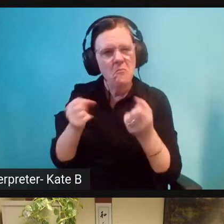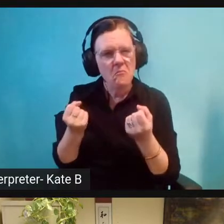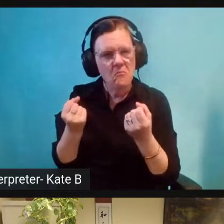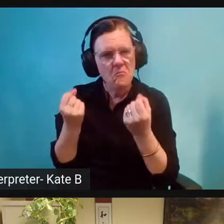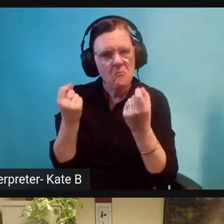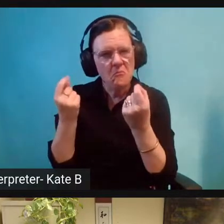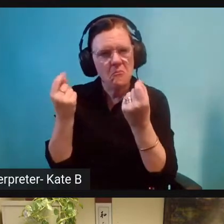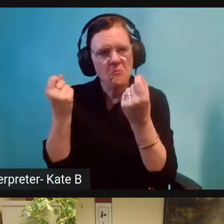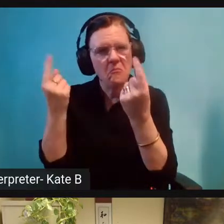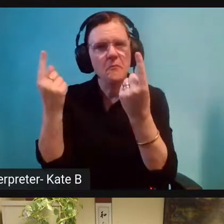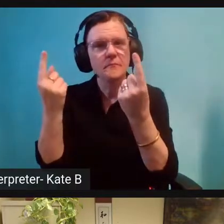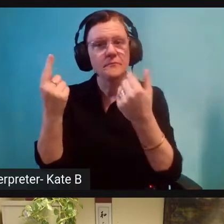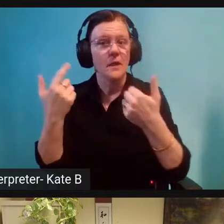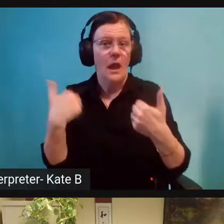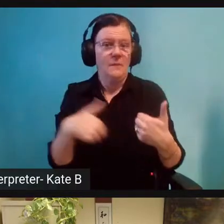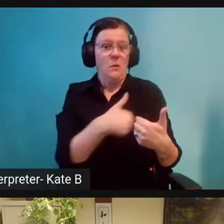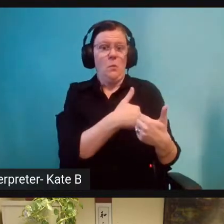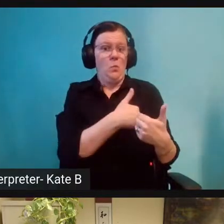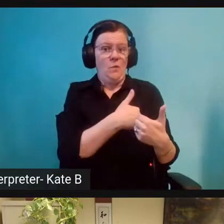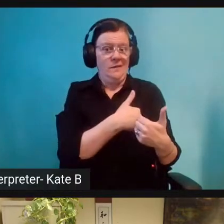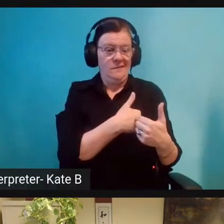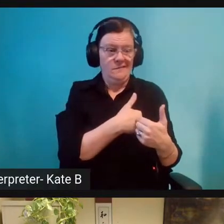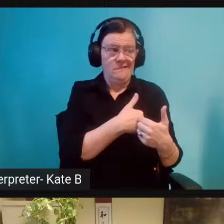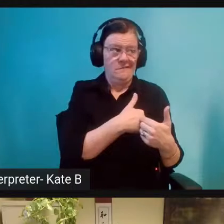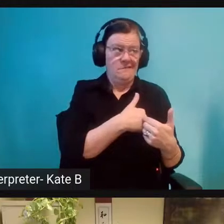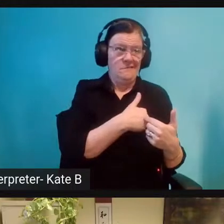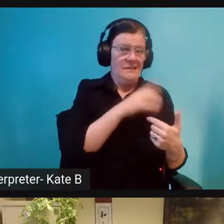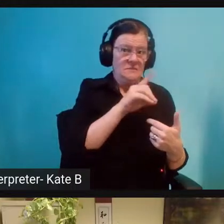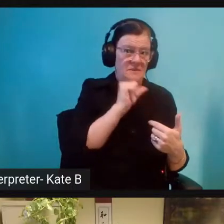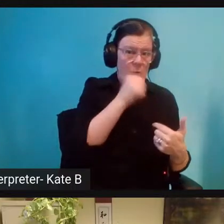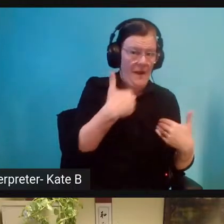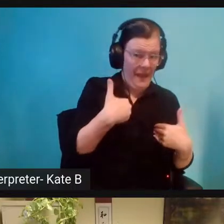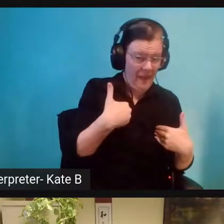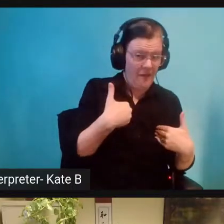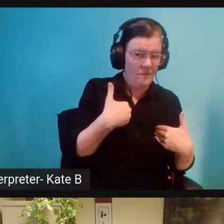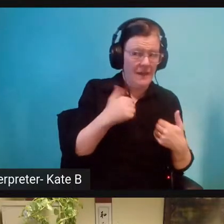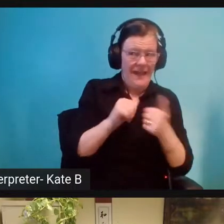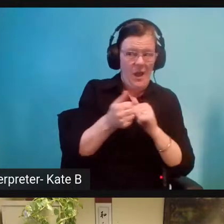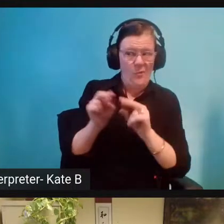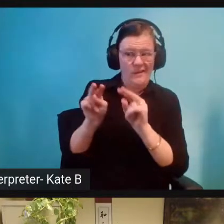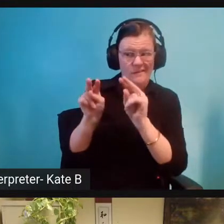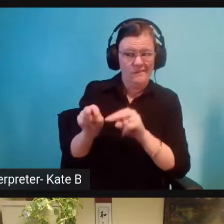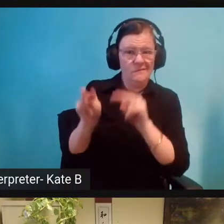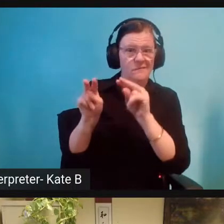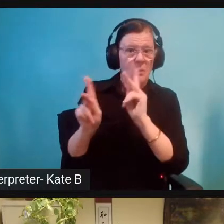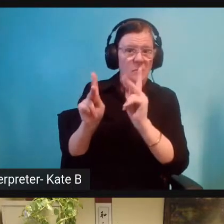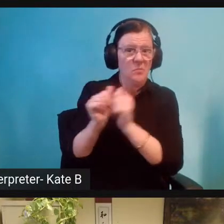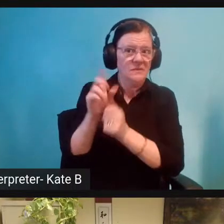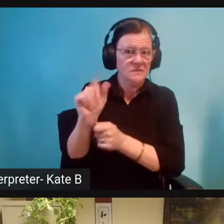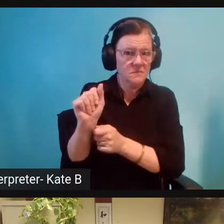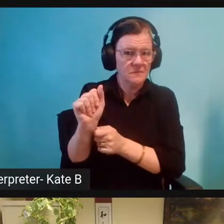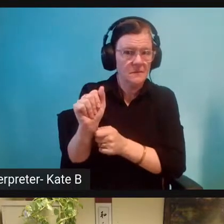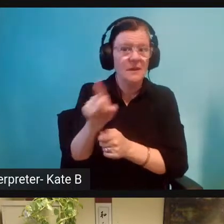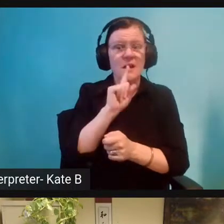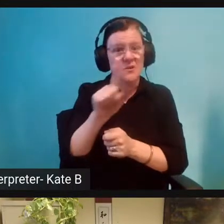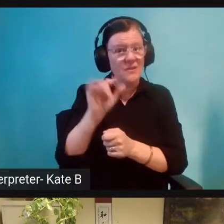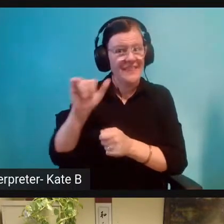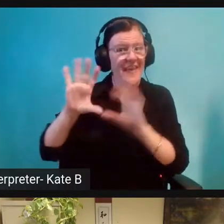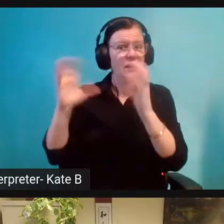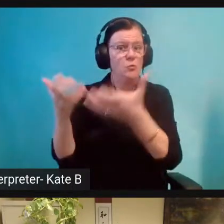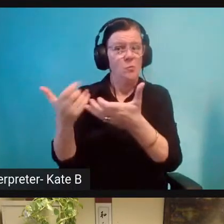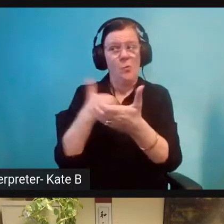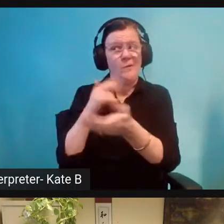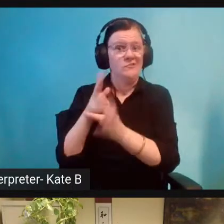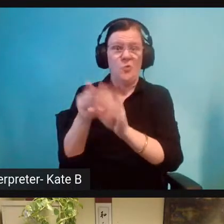not be disabled see people with disabilities, although, disability is the category where any of us could join at any moment.